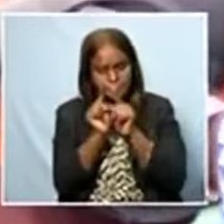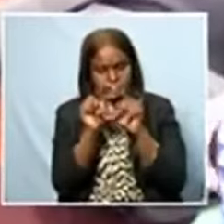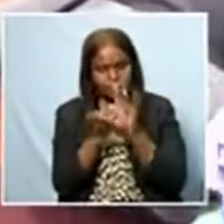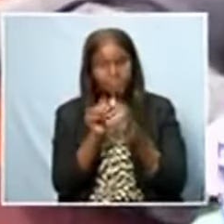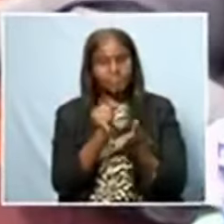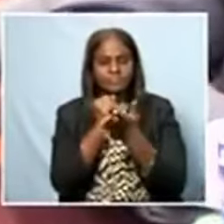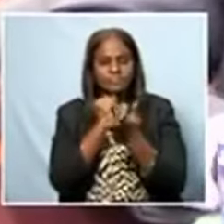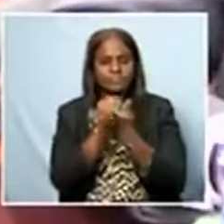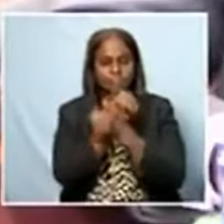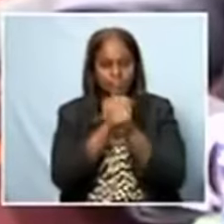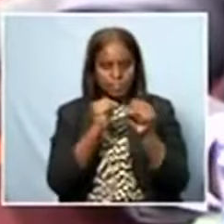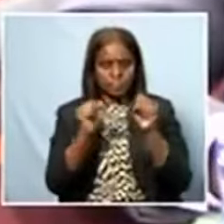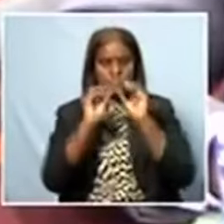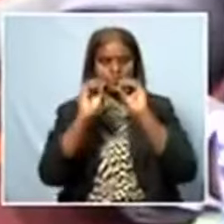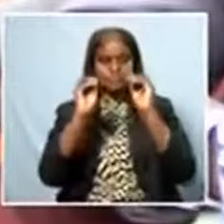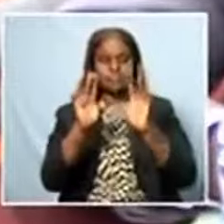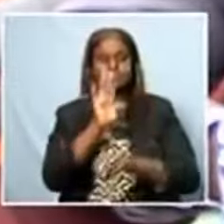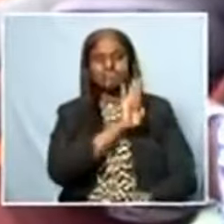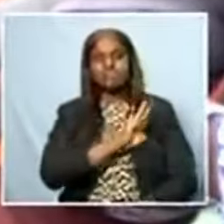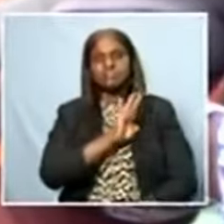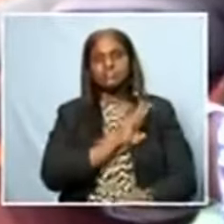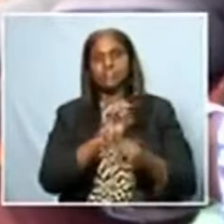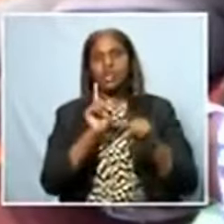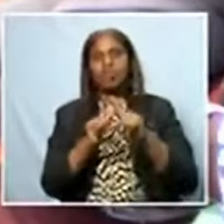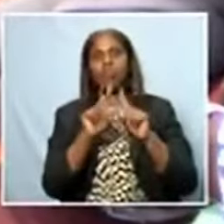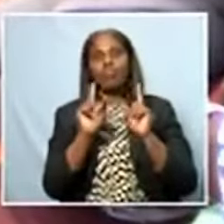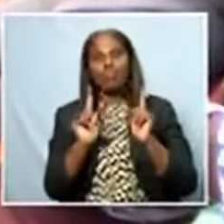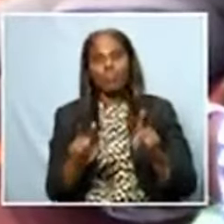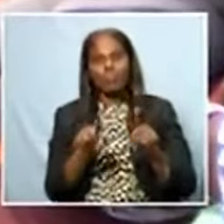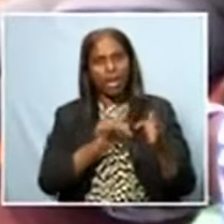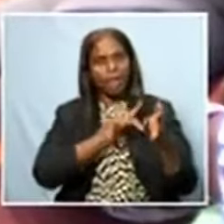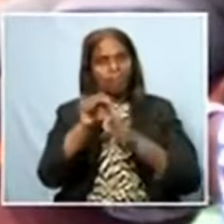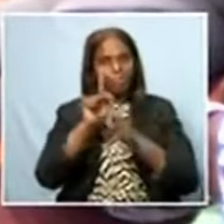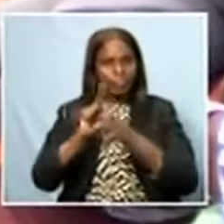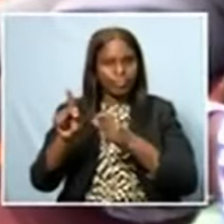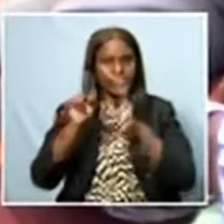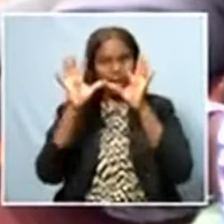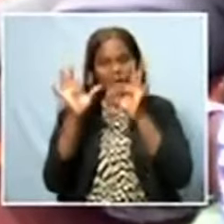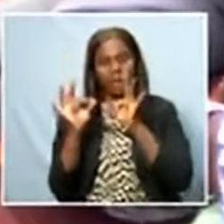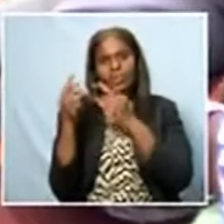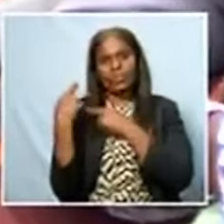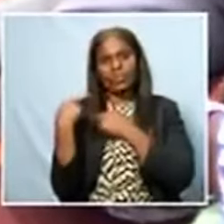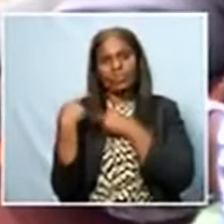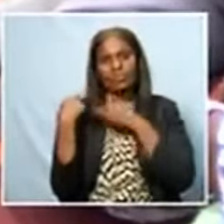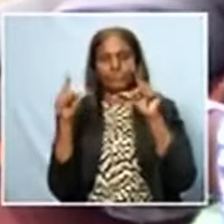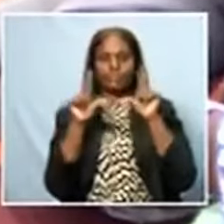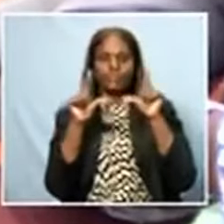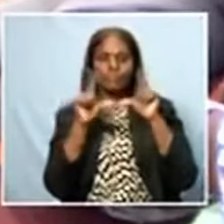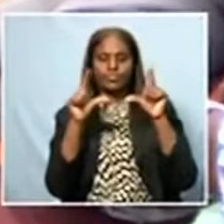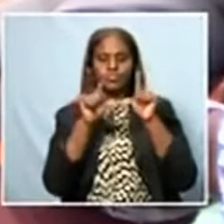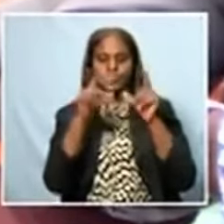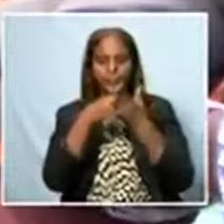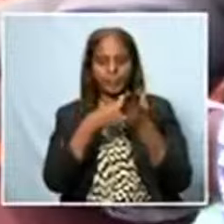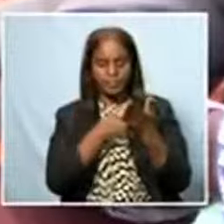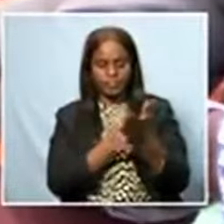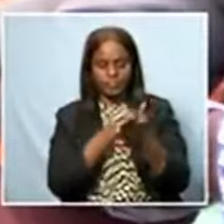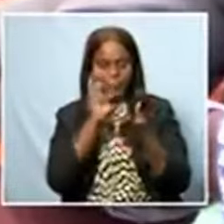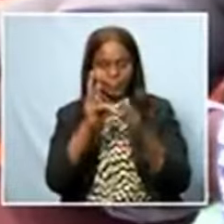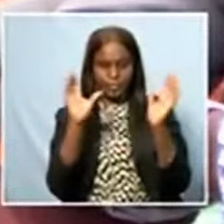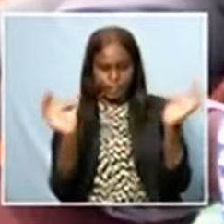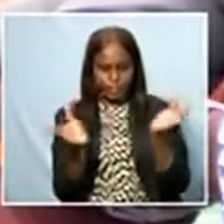addressing teacher misconduct. Professional accountability. Licensure exams will promote